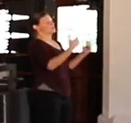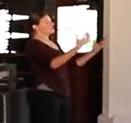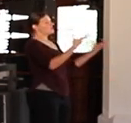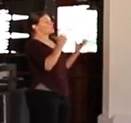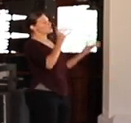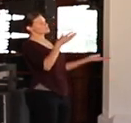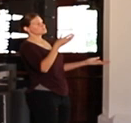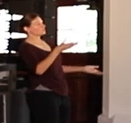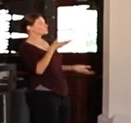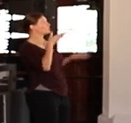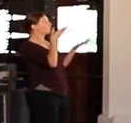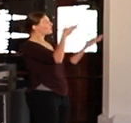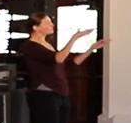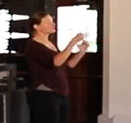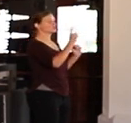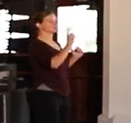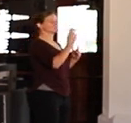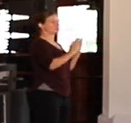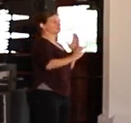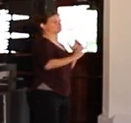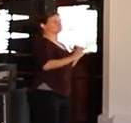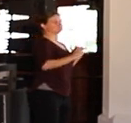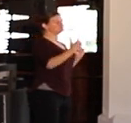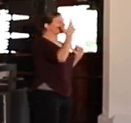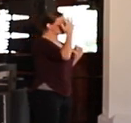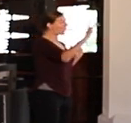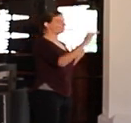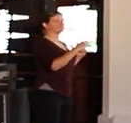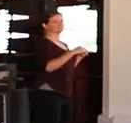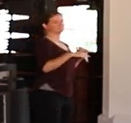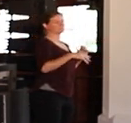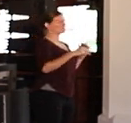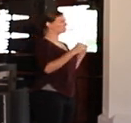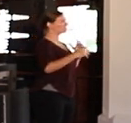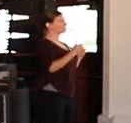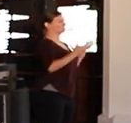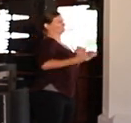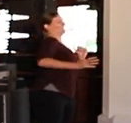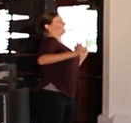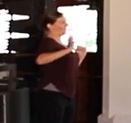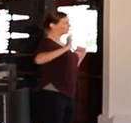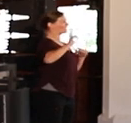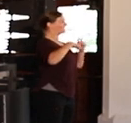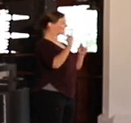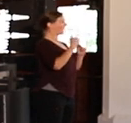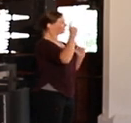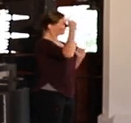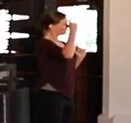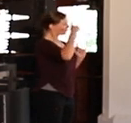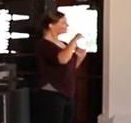you some of the wisest, most ancient kind of wisdom. And I